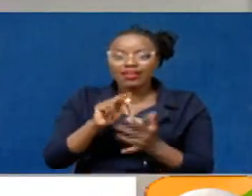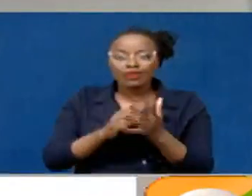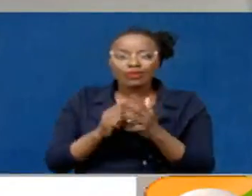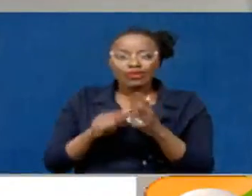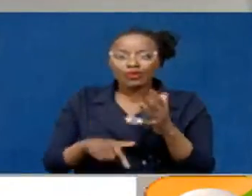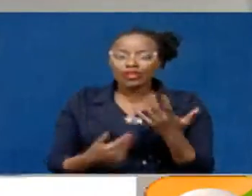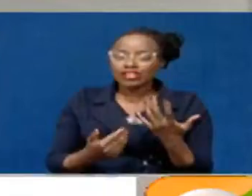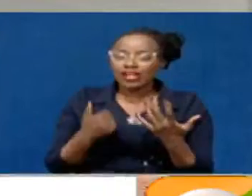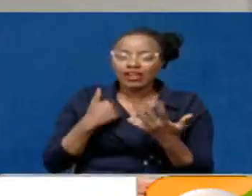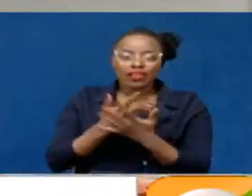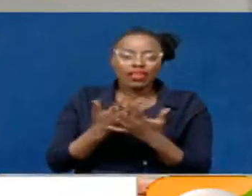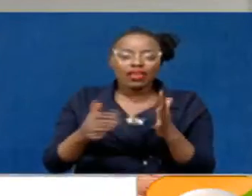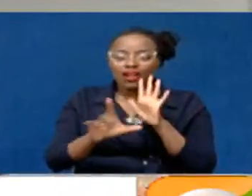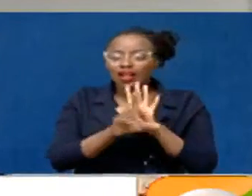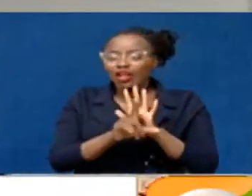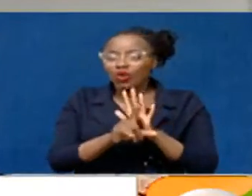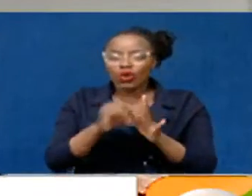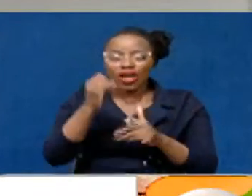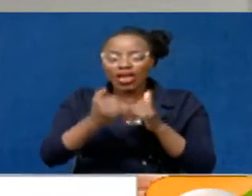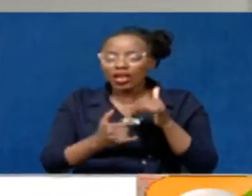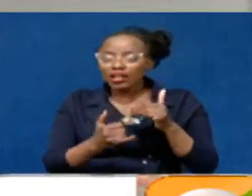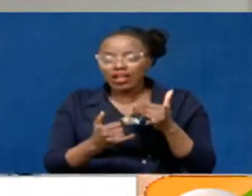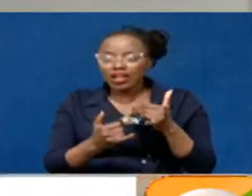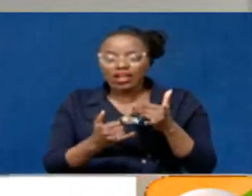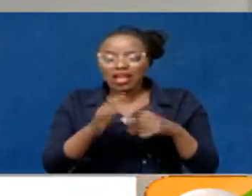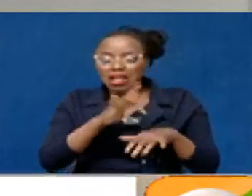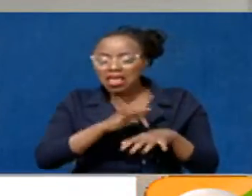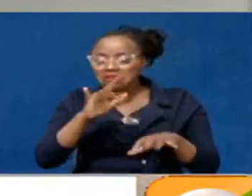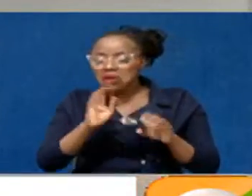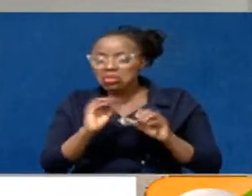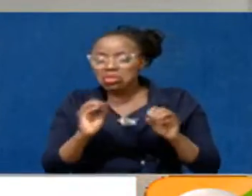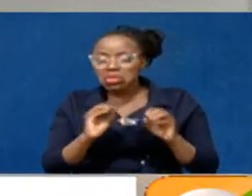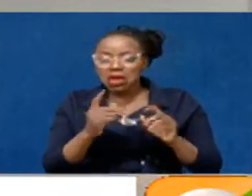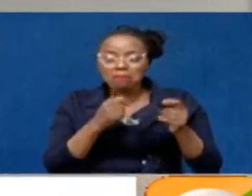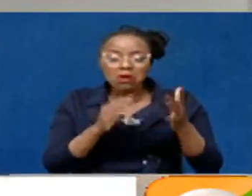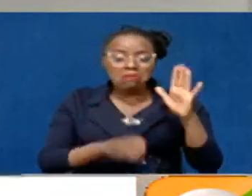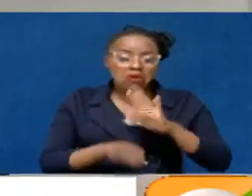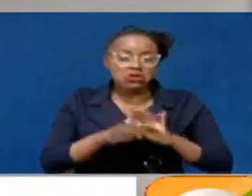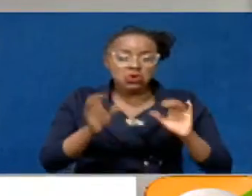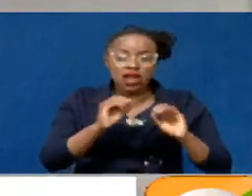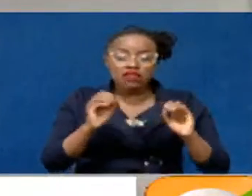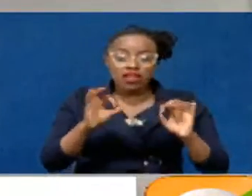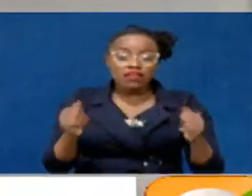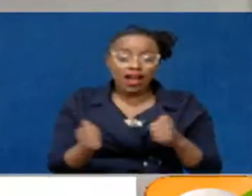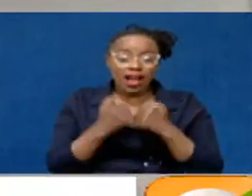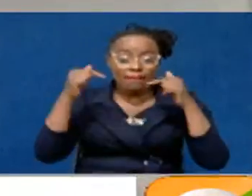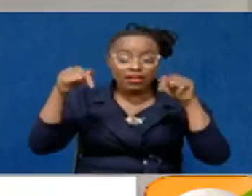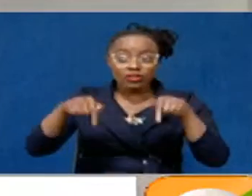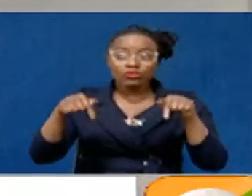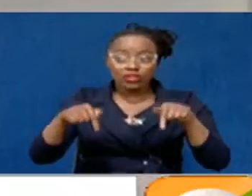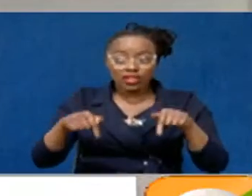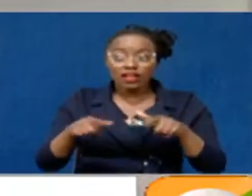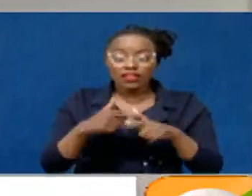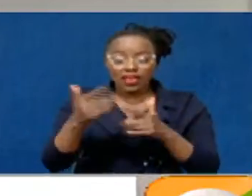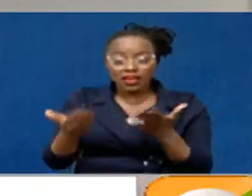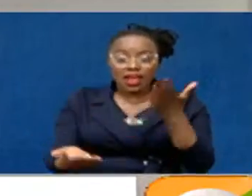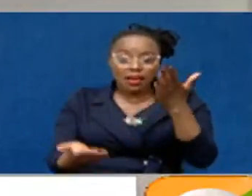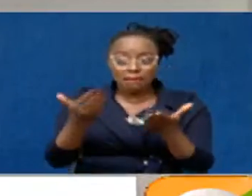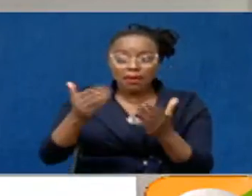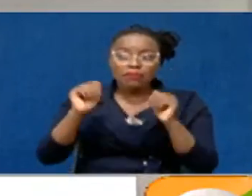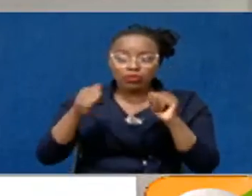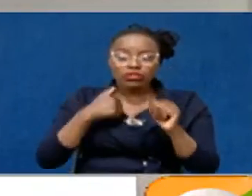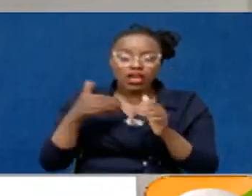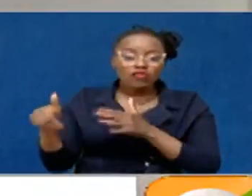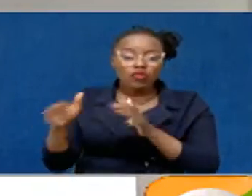will have no legal consequence, so to say, because you can't send them away. If that was to happen today, probably there would